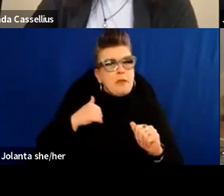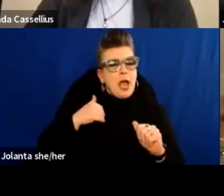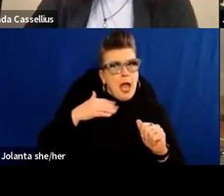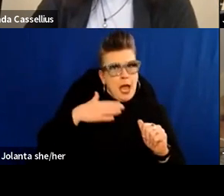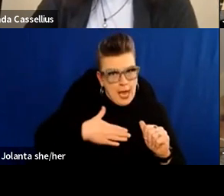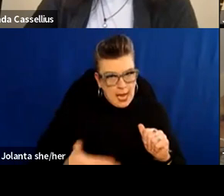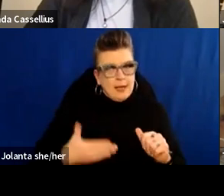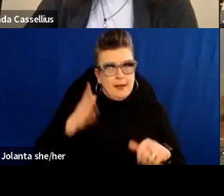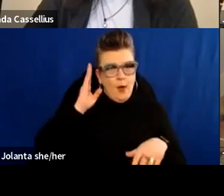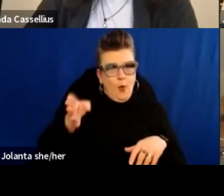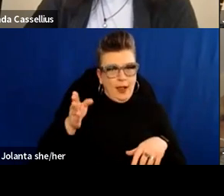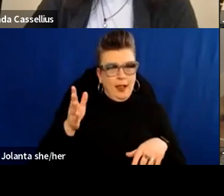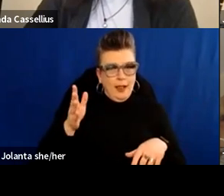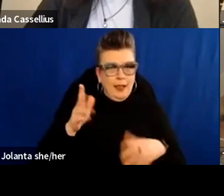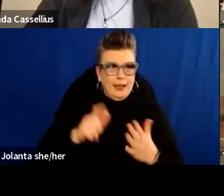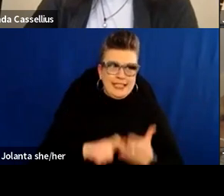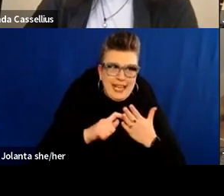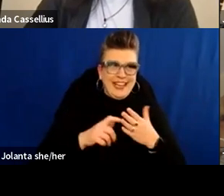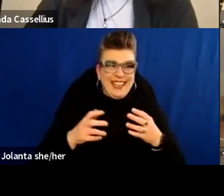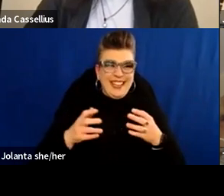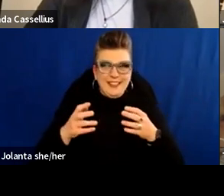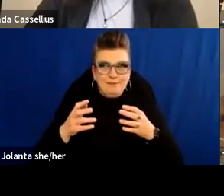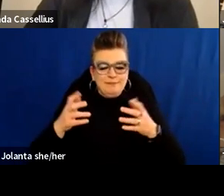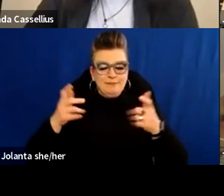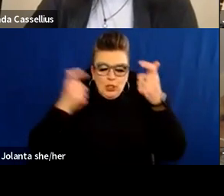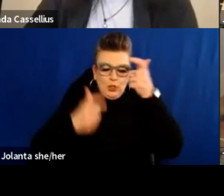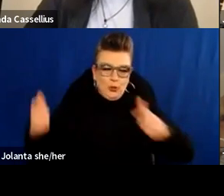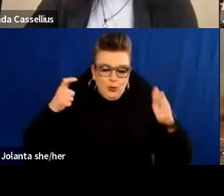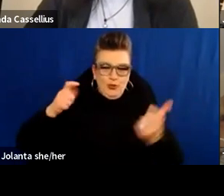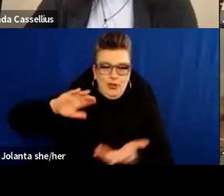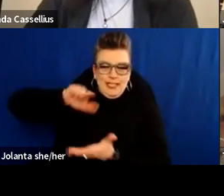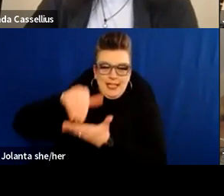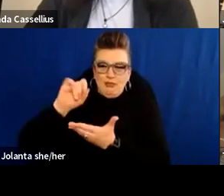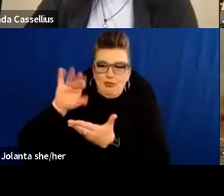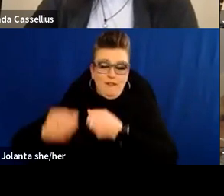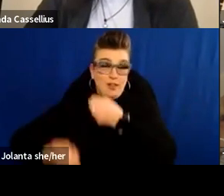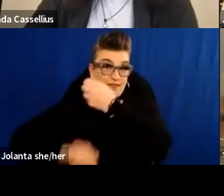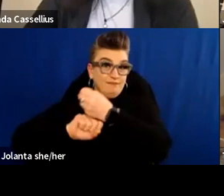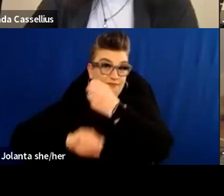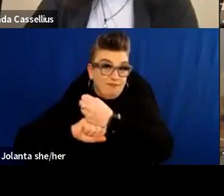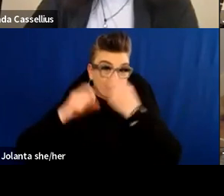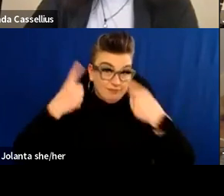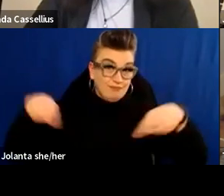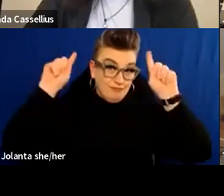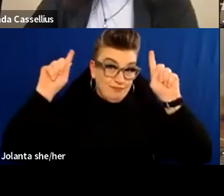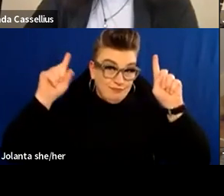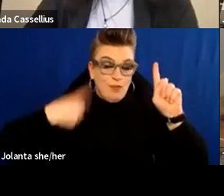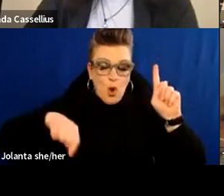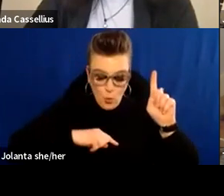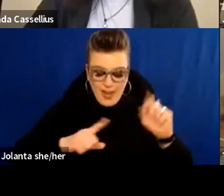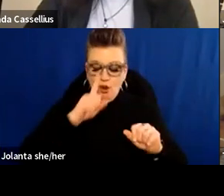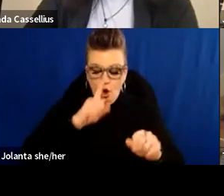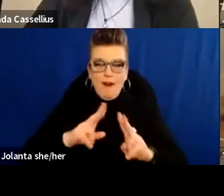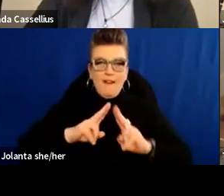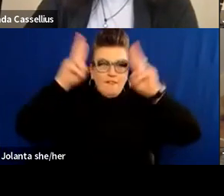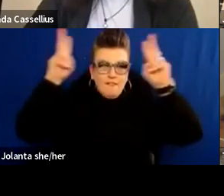take um both a significant central office infrastructure in order to pull this off and we're very committed to ensuring that